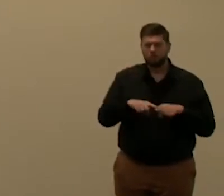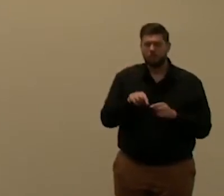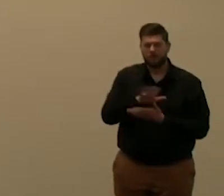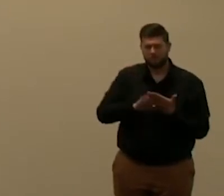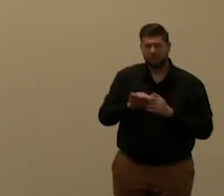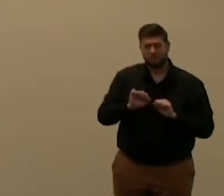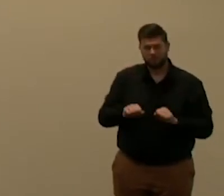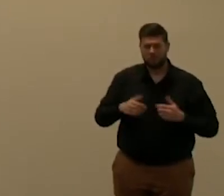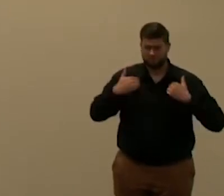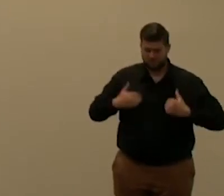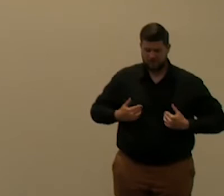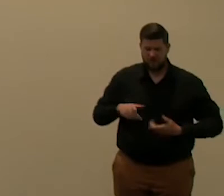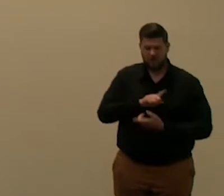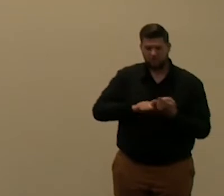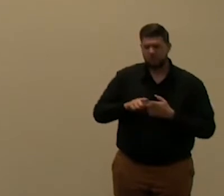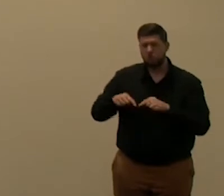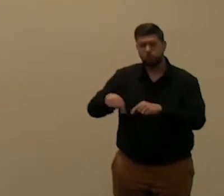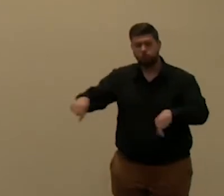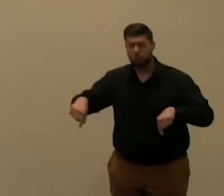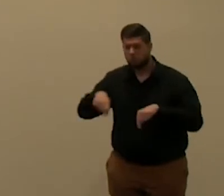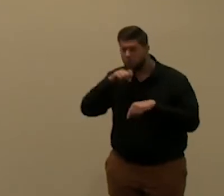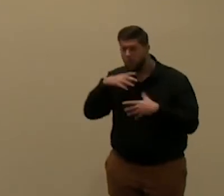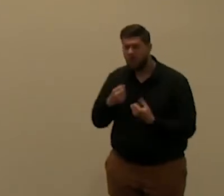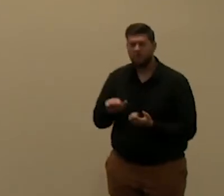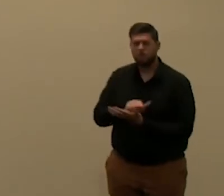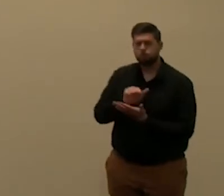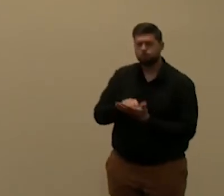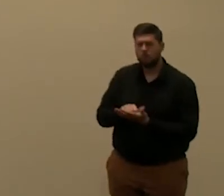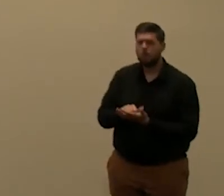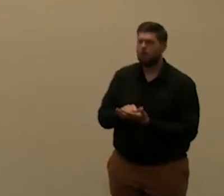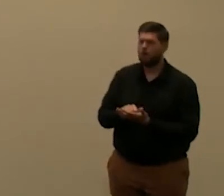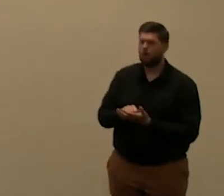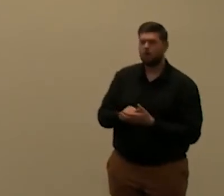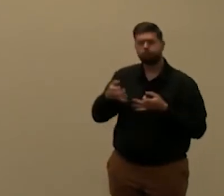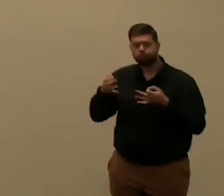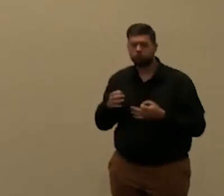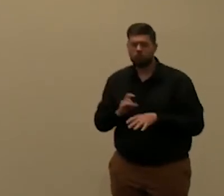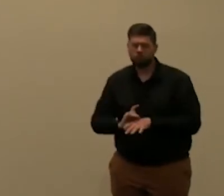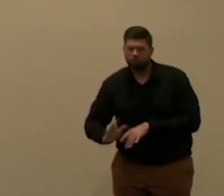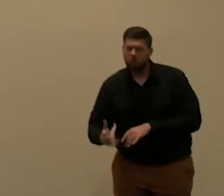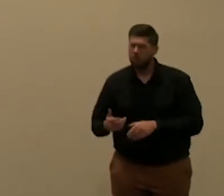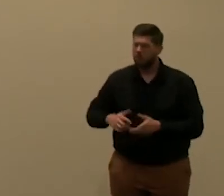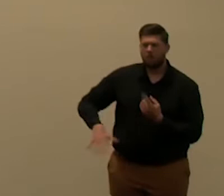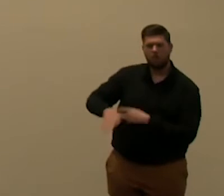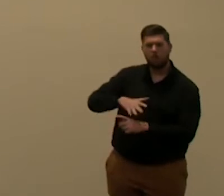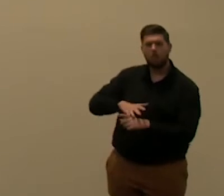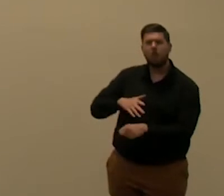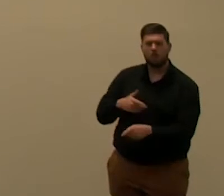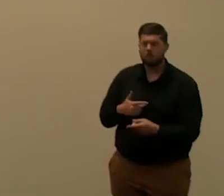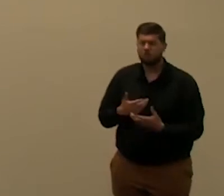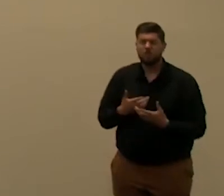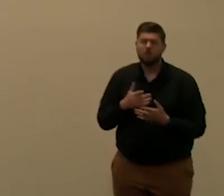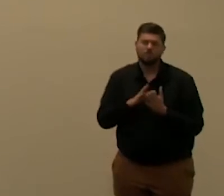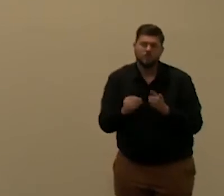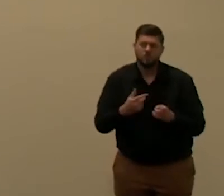rooms have like a really proper look. So I've got a few customers, and a few years